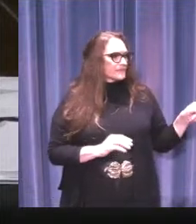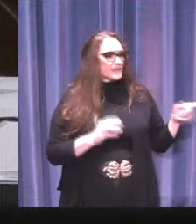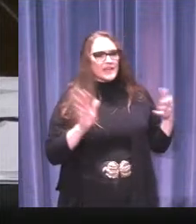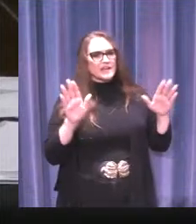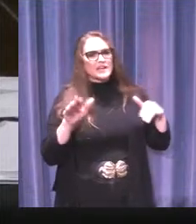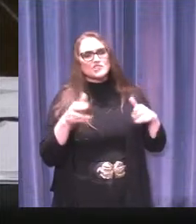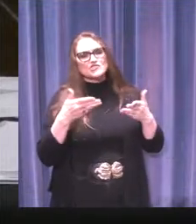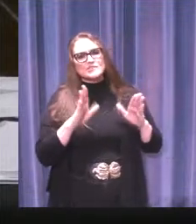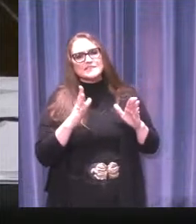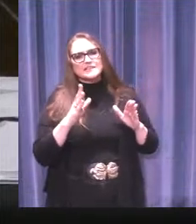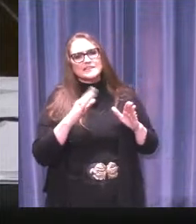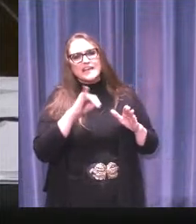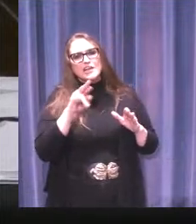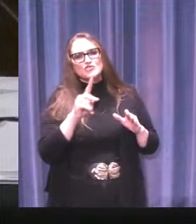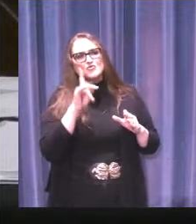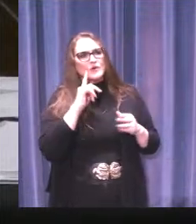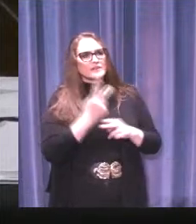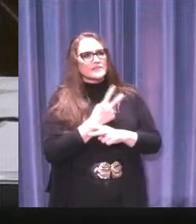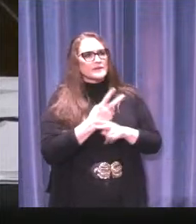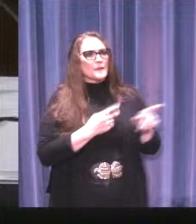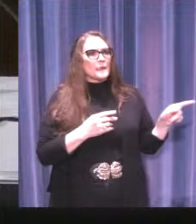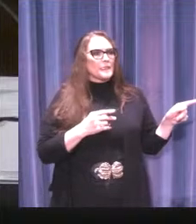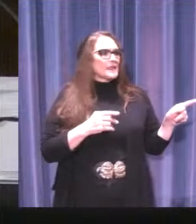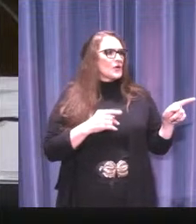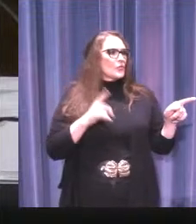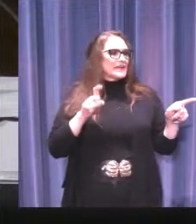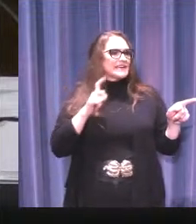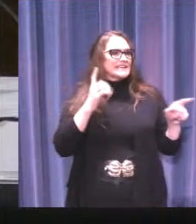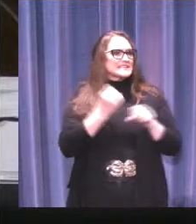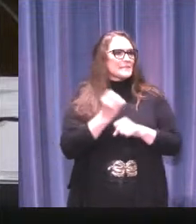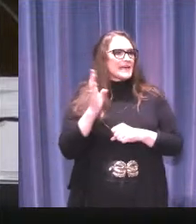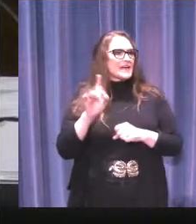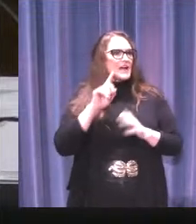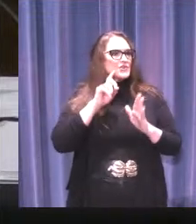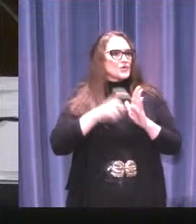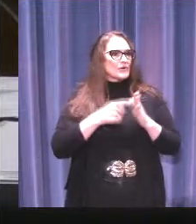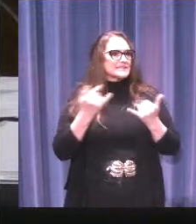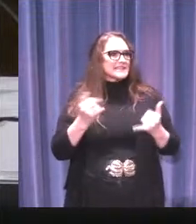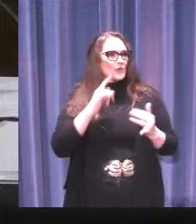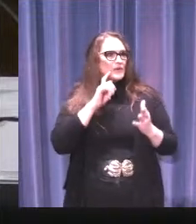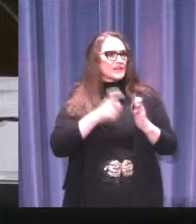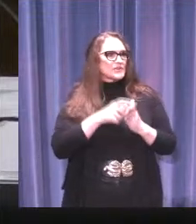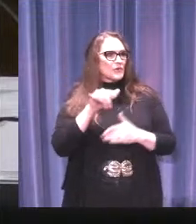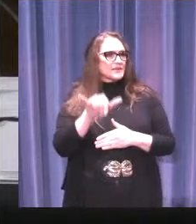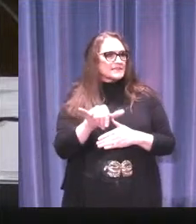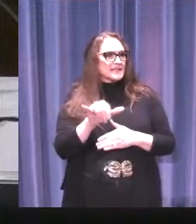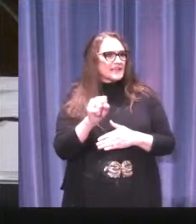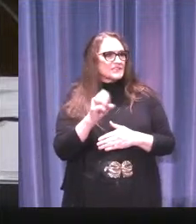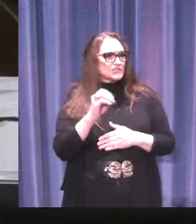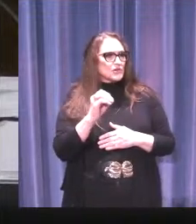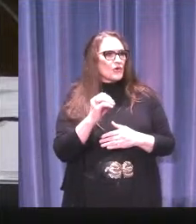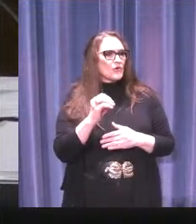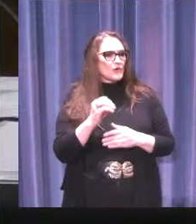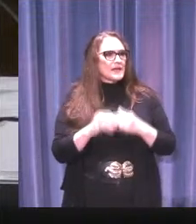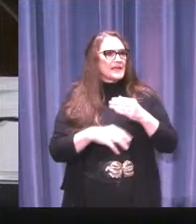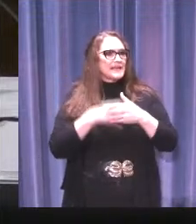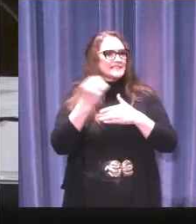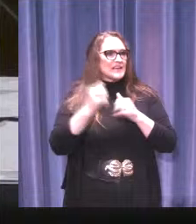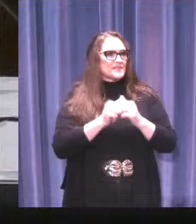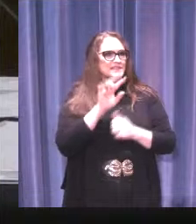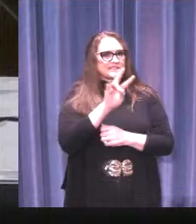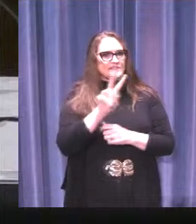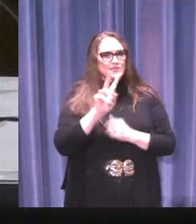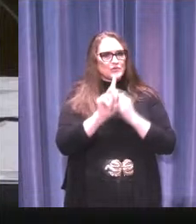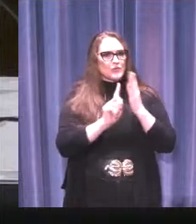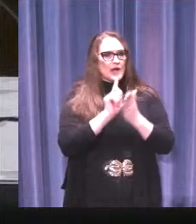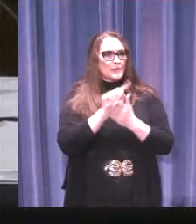Just find us a place. Well, since he needs to make a notice, I know. and now we can notice it, so it's out within the 72 hours. It's